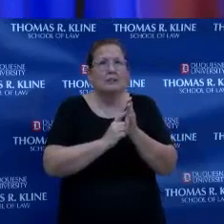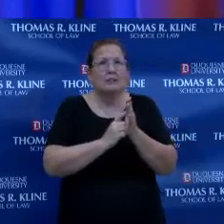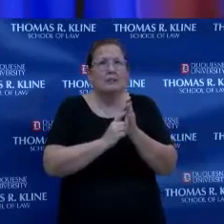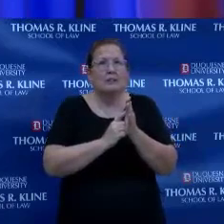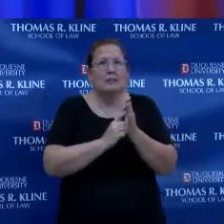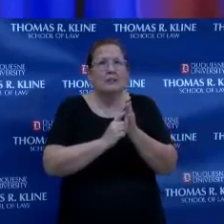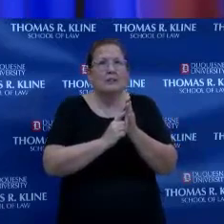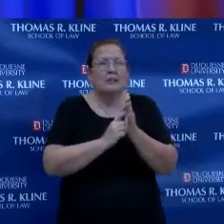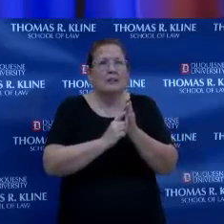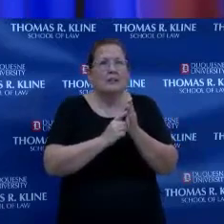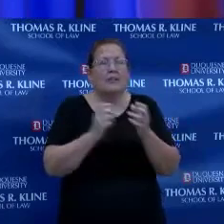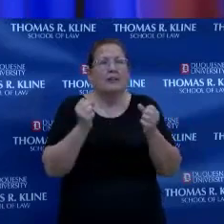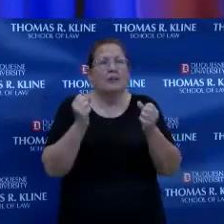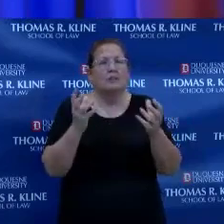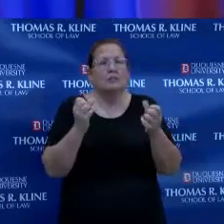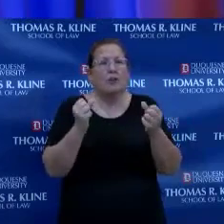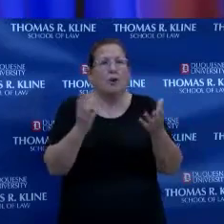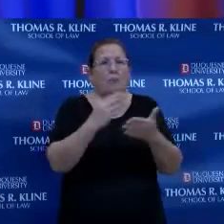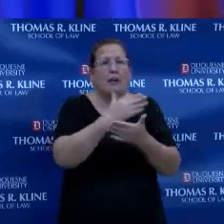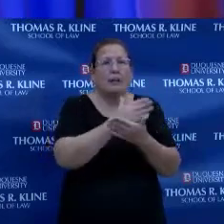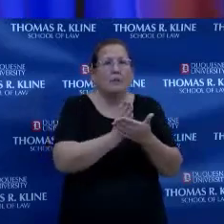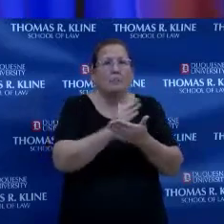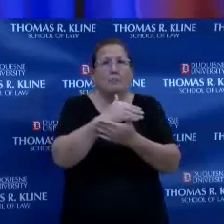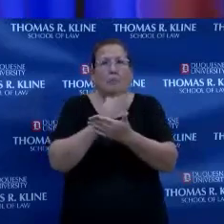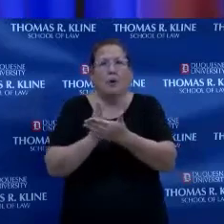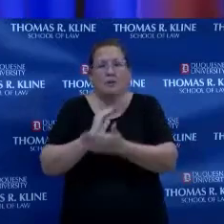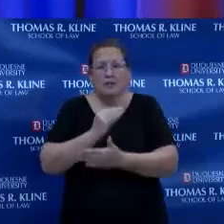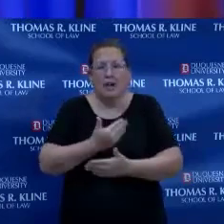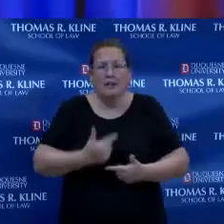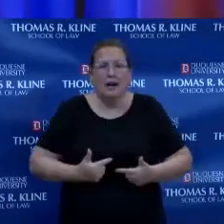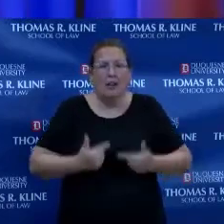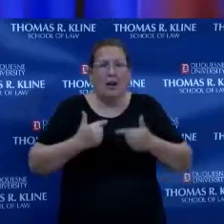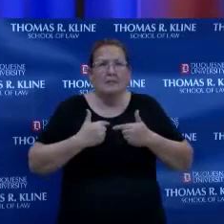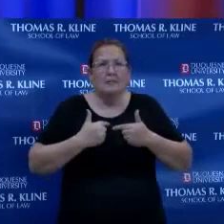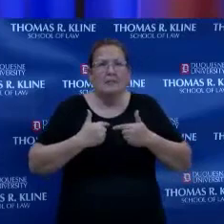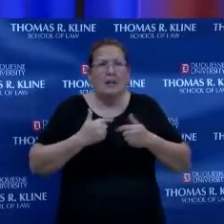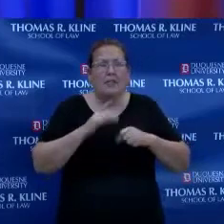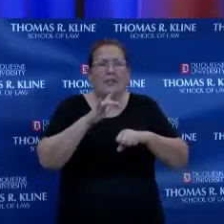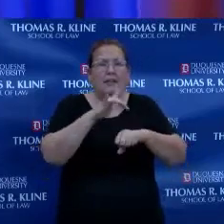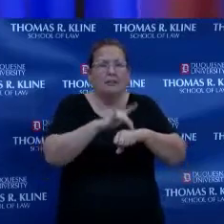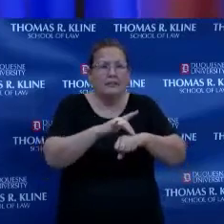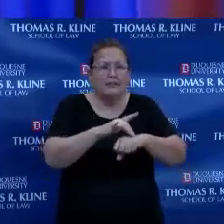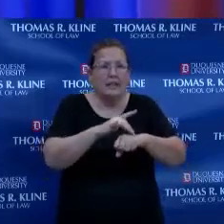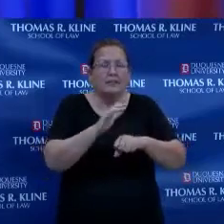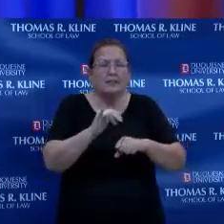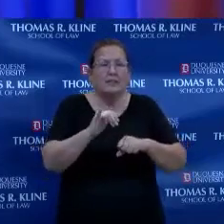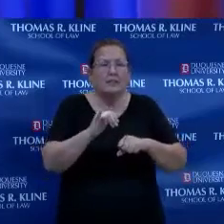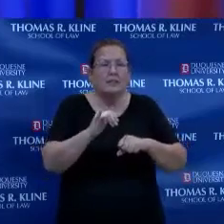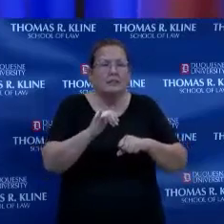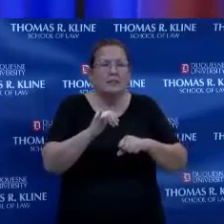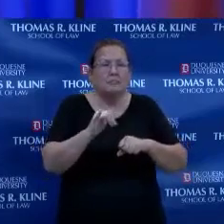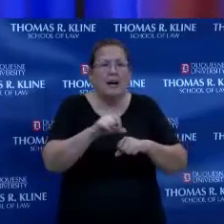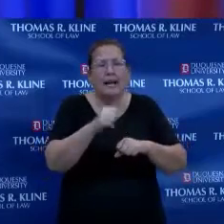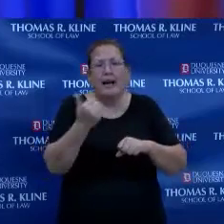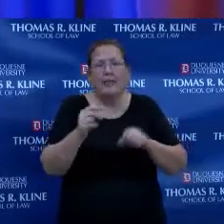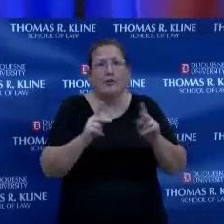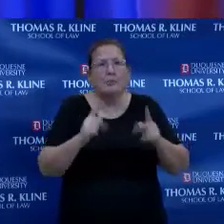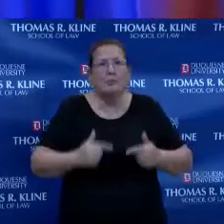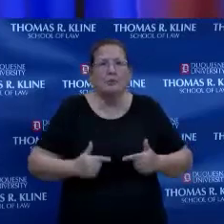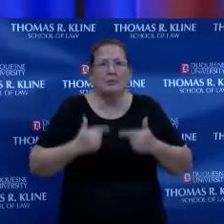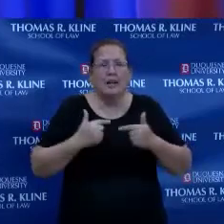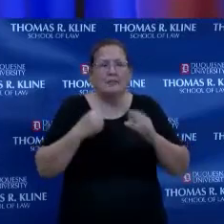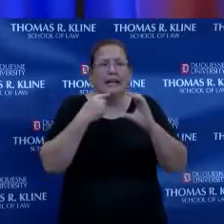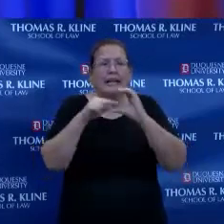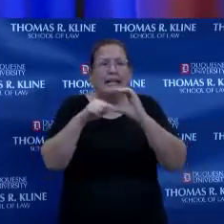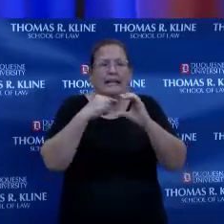There are so many aspects of our lives that are touched by electronic communications. Email, of course,